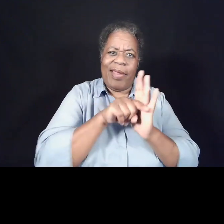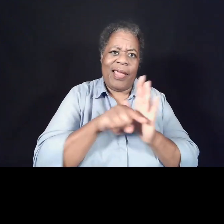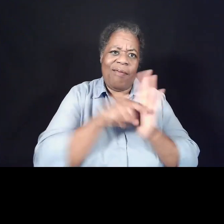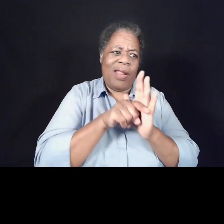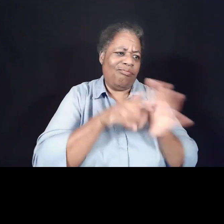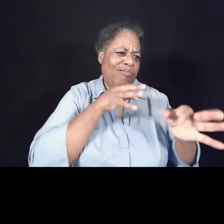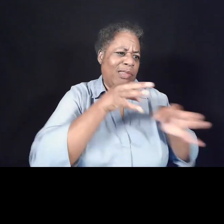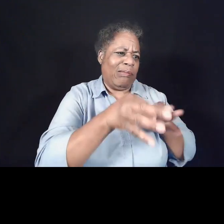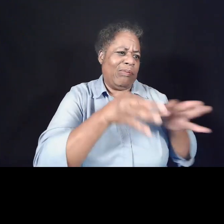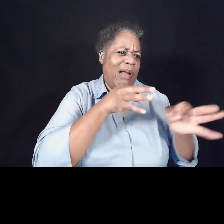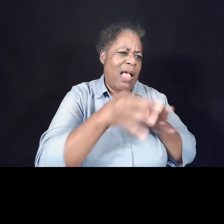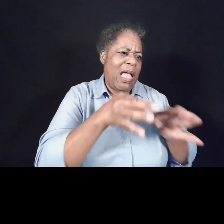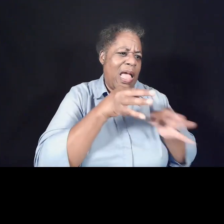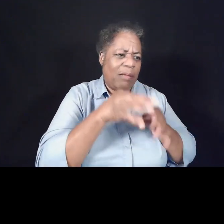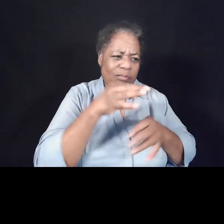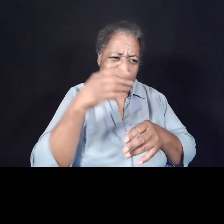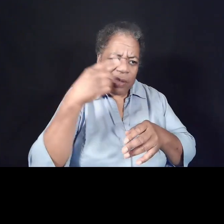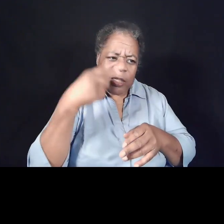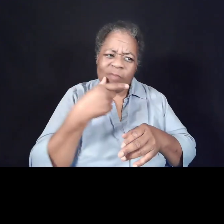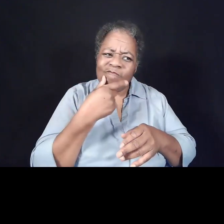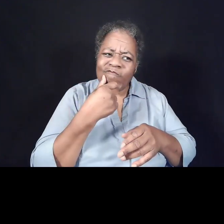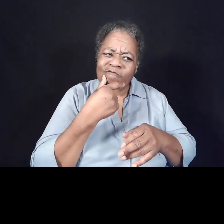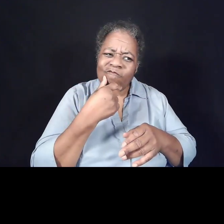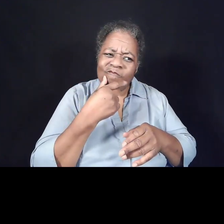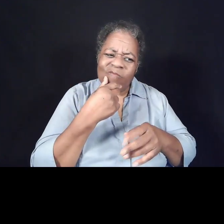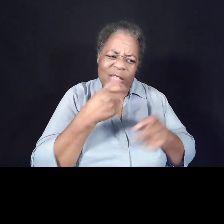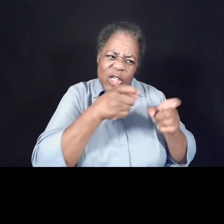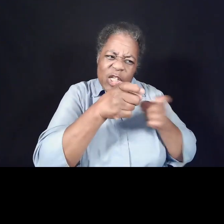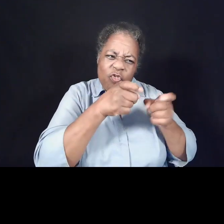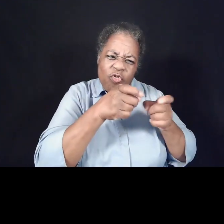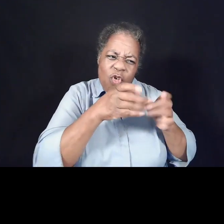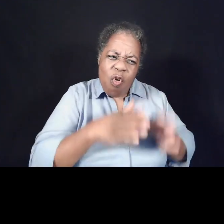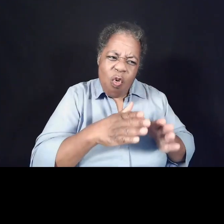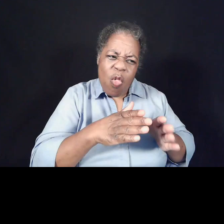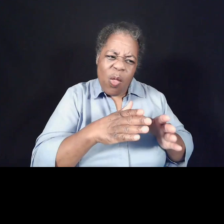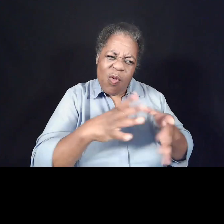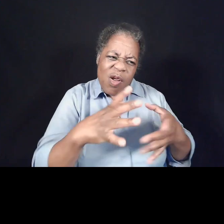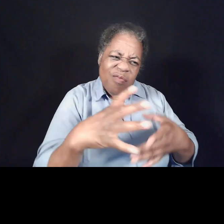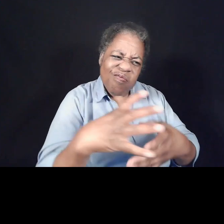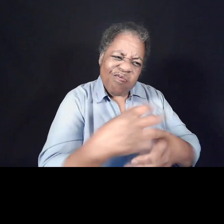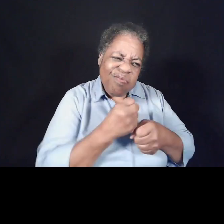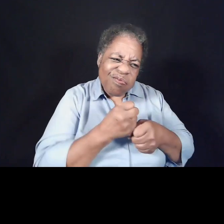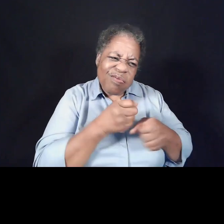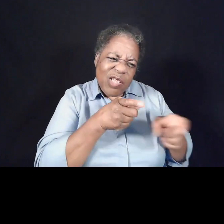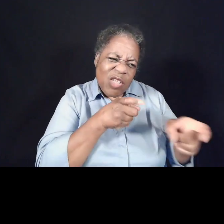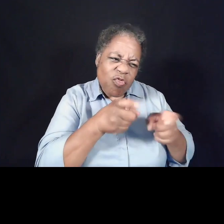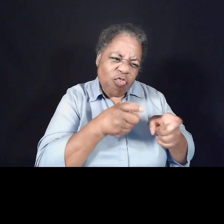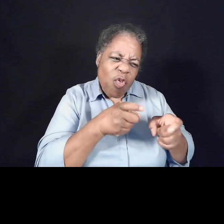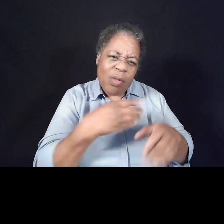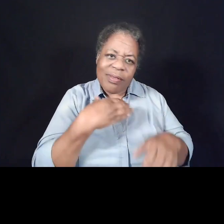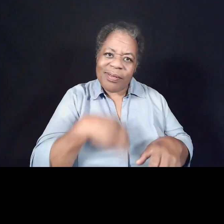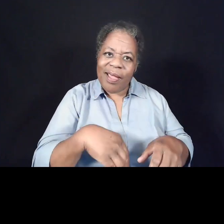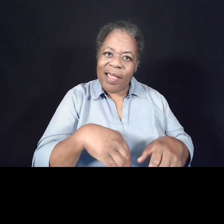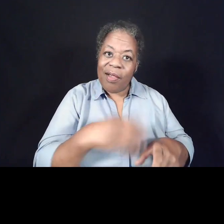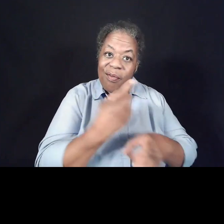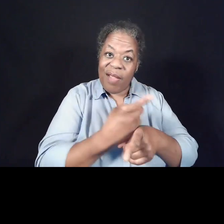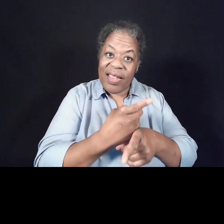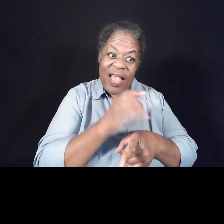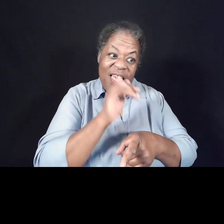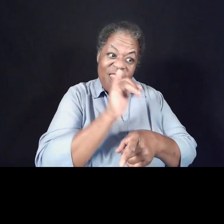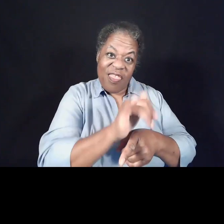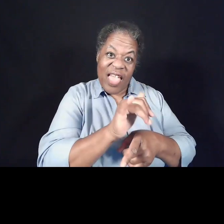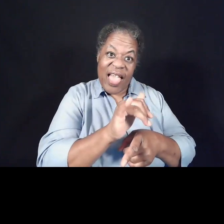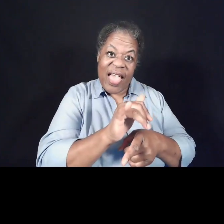describe a suspicious or controlling or possessive kind of desire. And that kind of jealousy